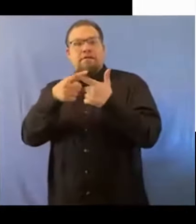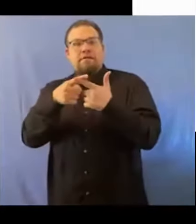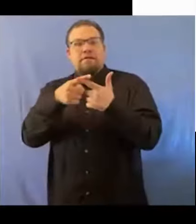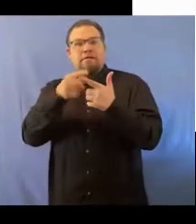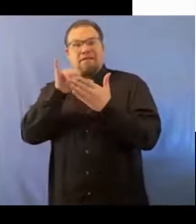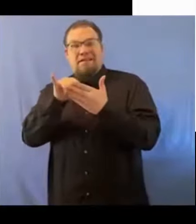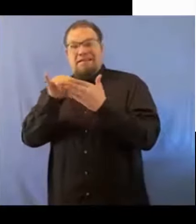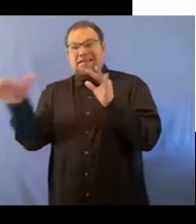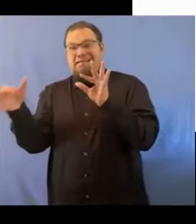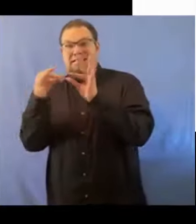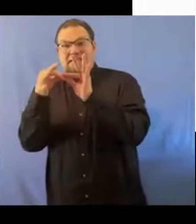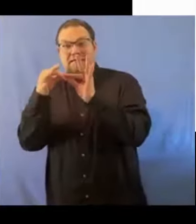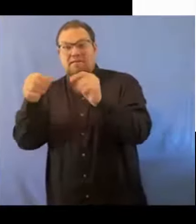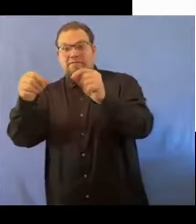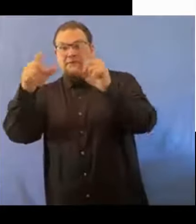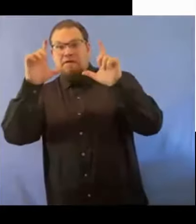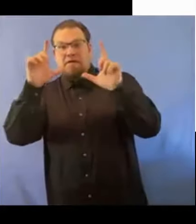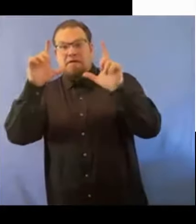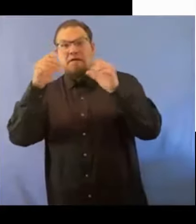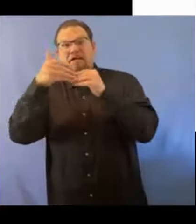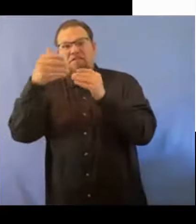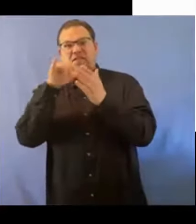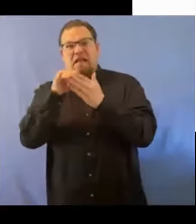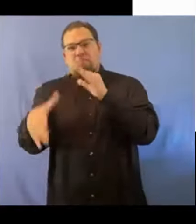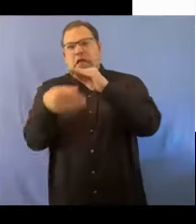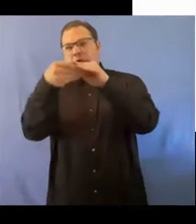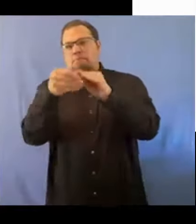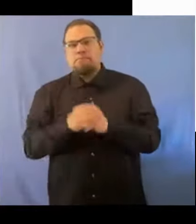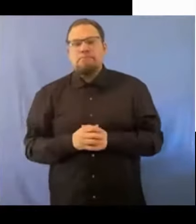Add Extension in the pop-up box after that.